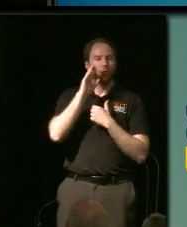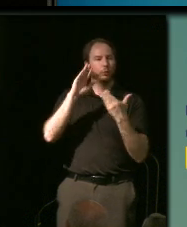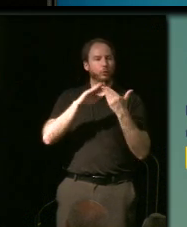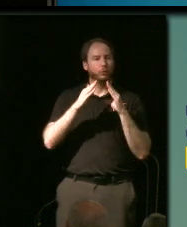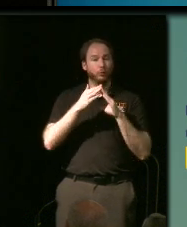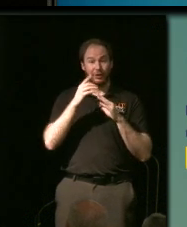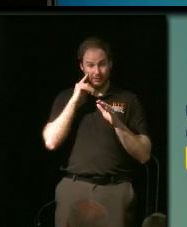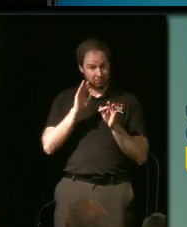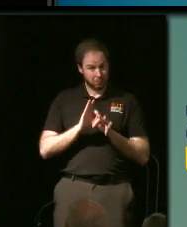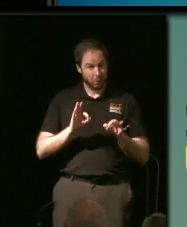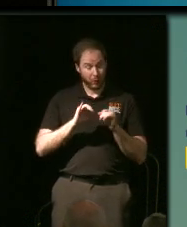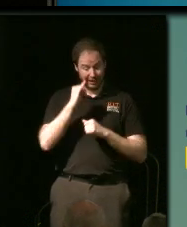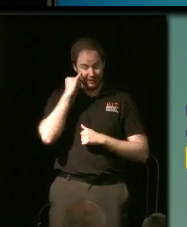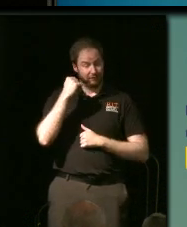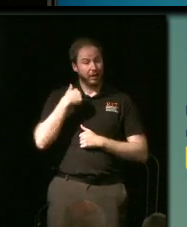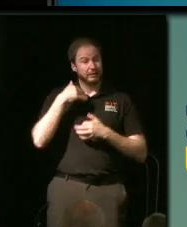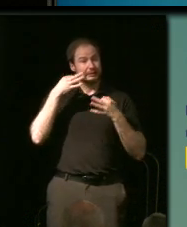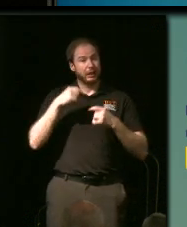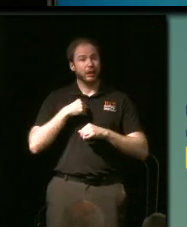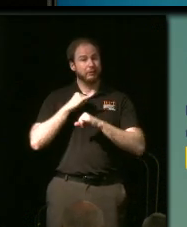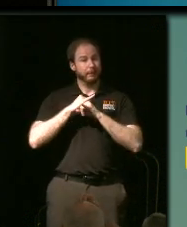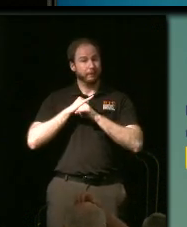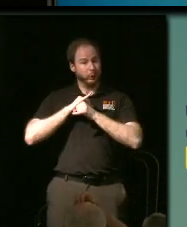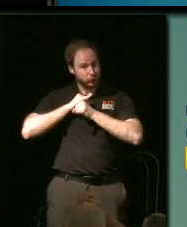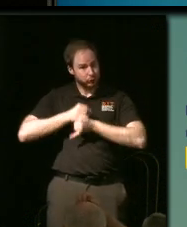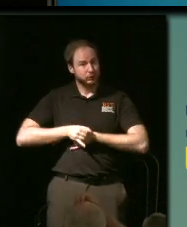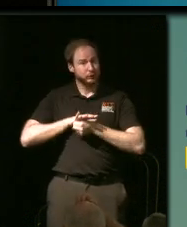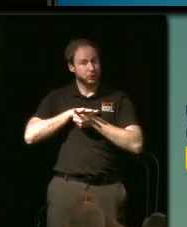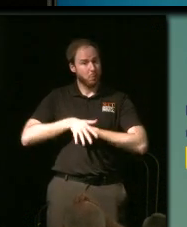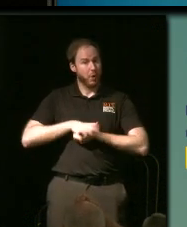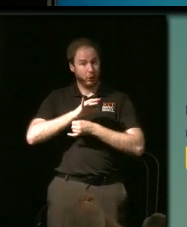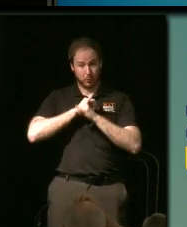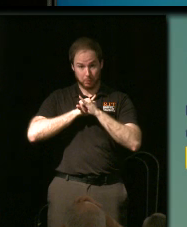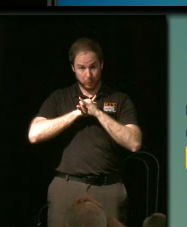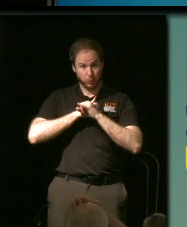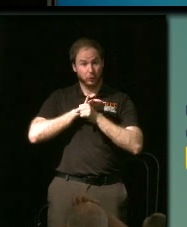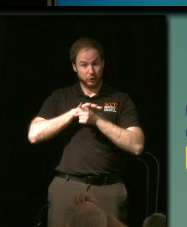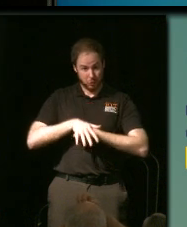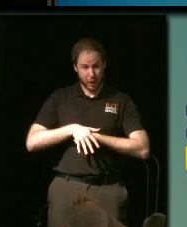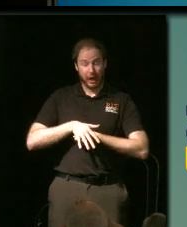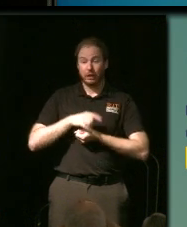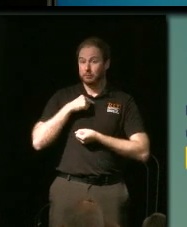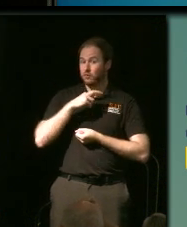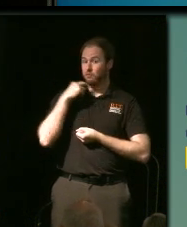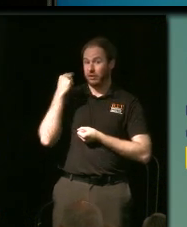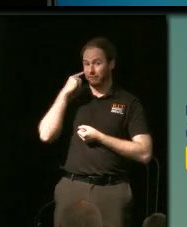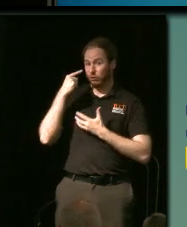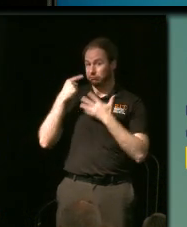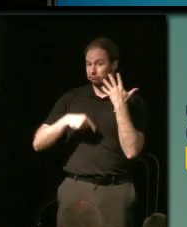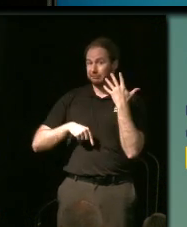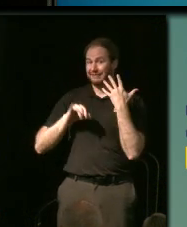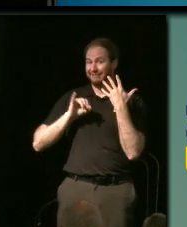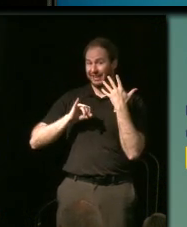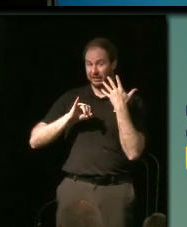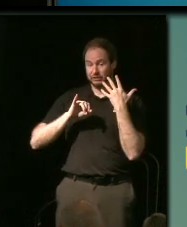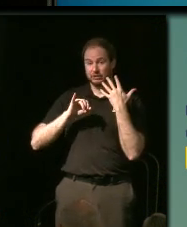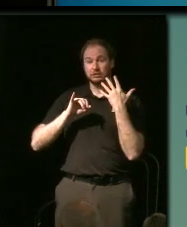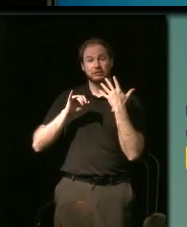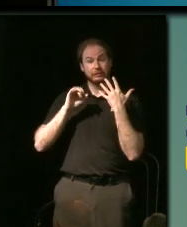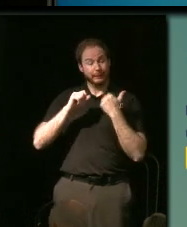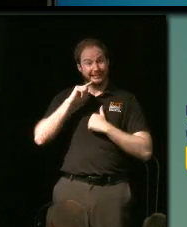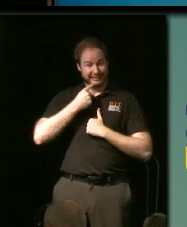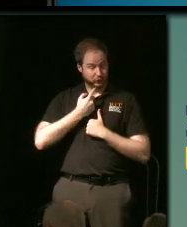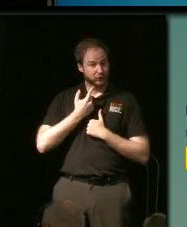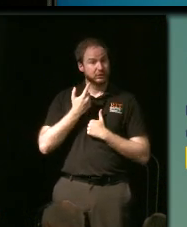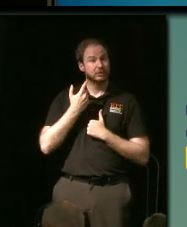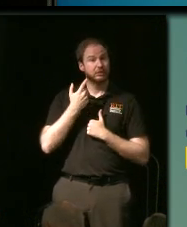take immunosuppressants, that is to suppress your immune system and be at risk for infection that could be very